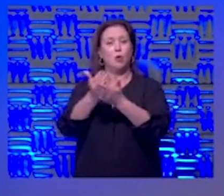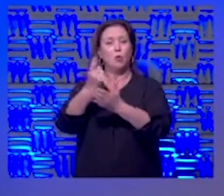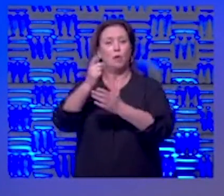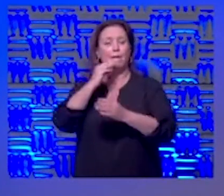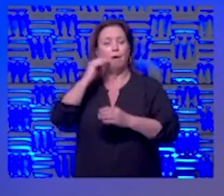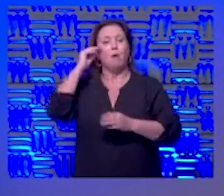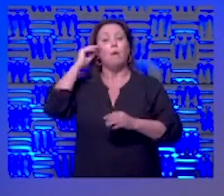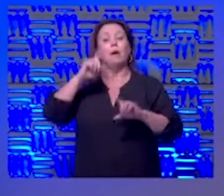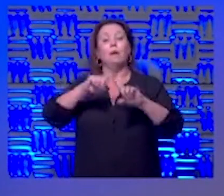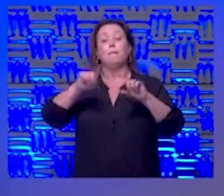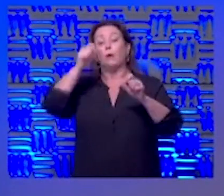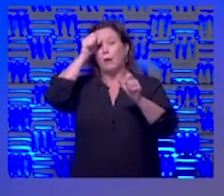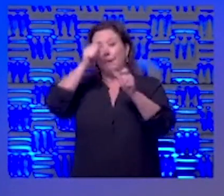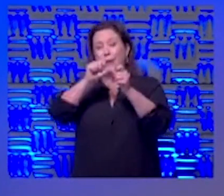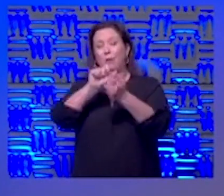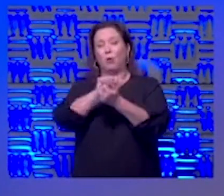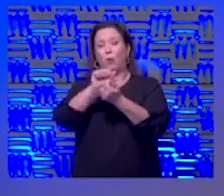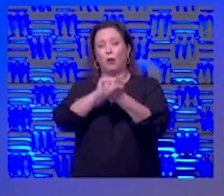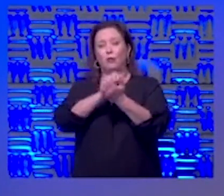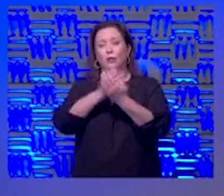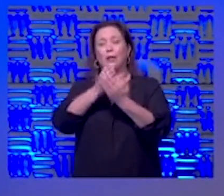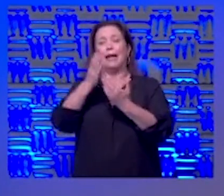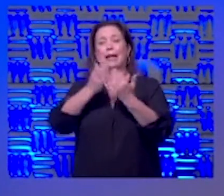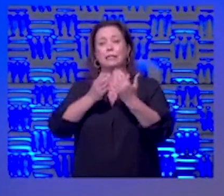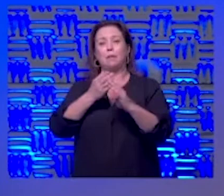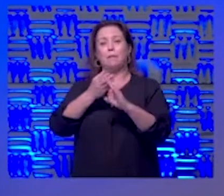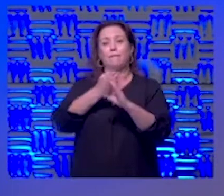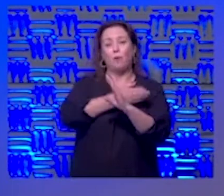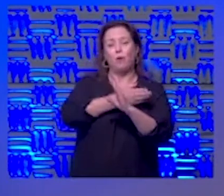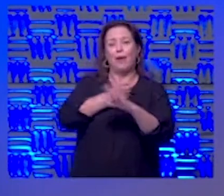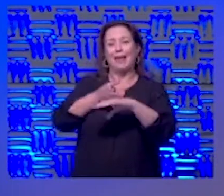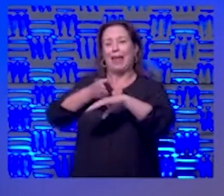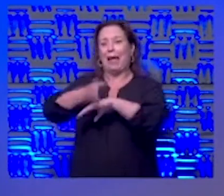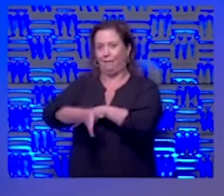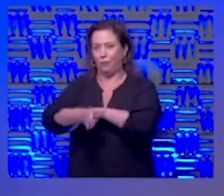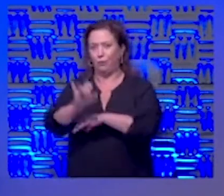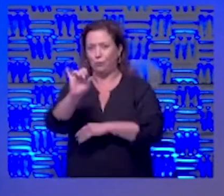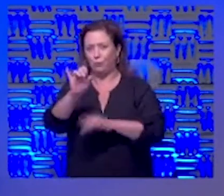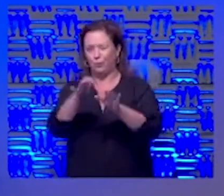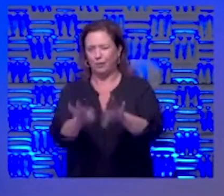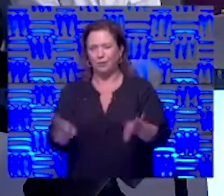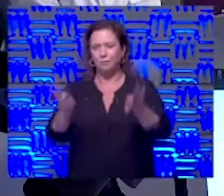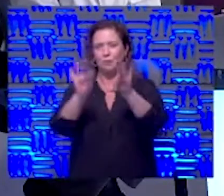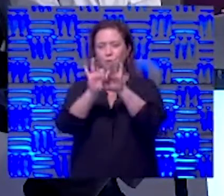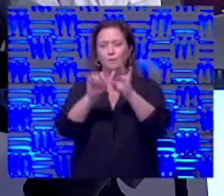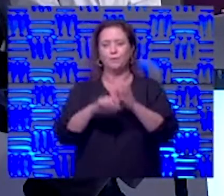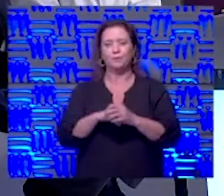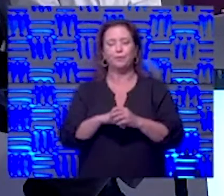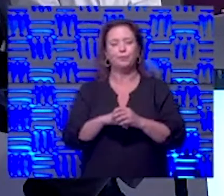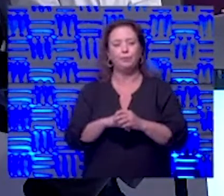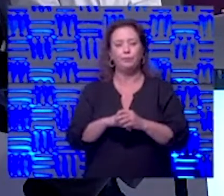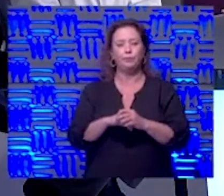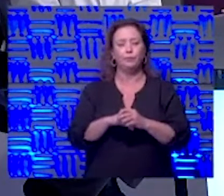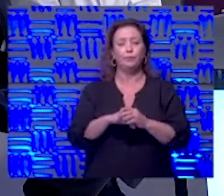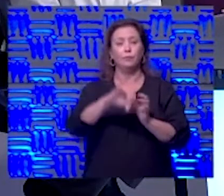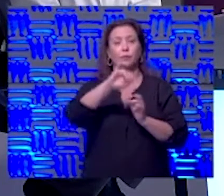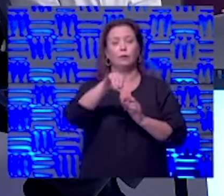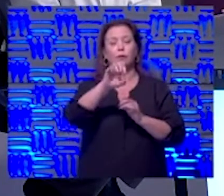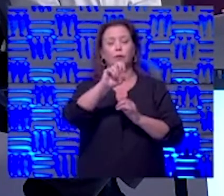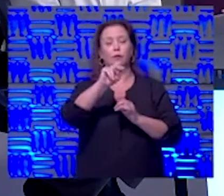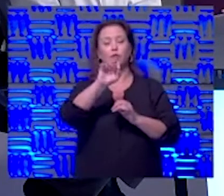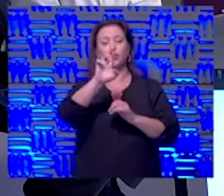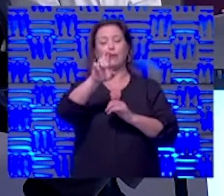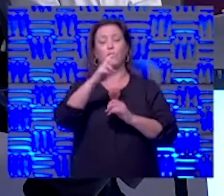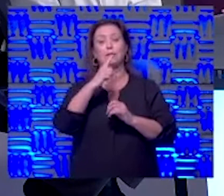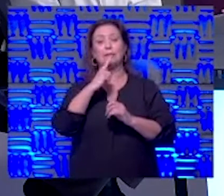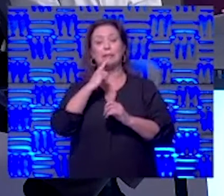But again, remember, the hand hygiene prior to removing it and after removing it is going to be important as well. Bob, another question? Jennifer says, if a